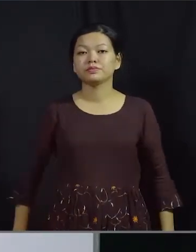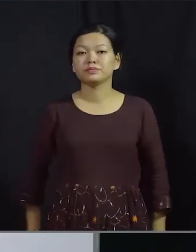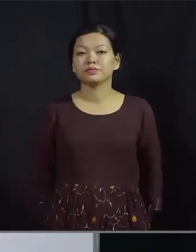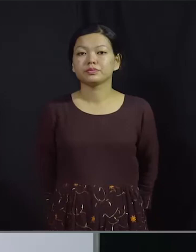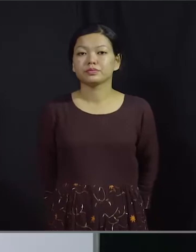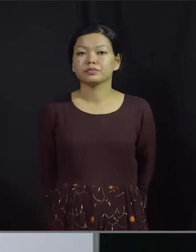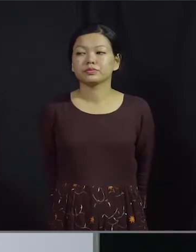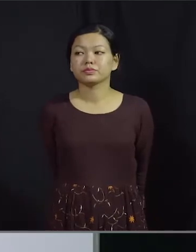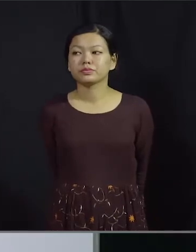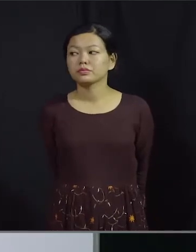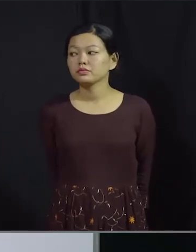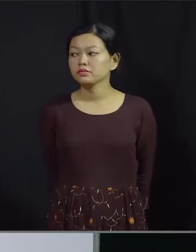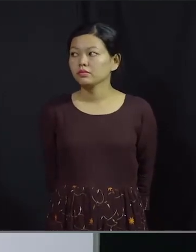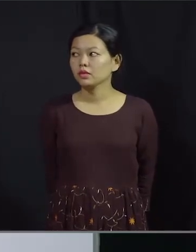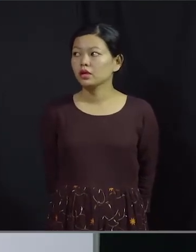So